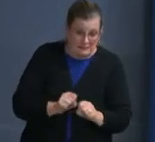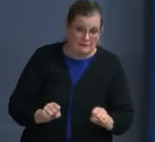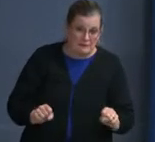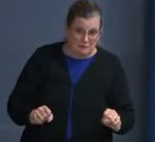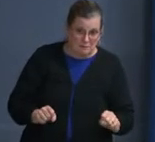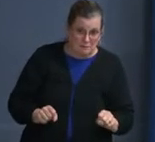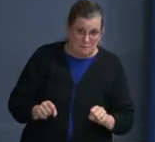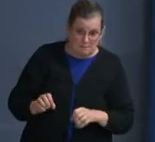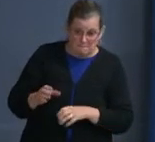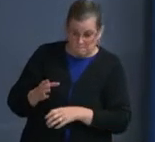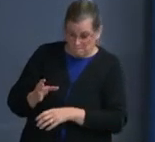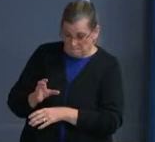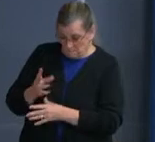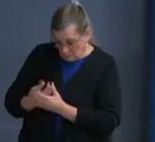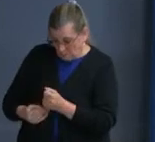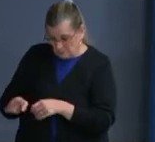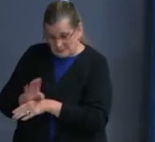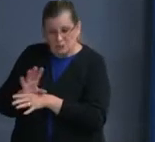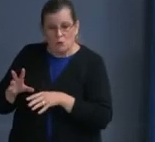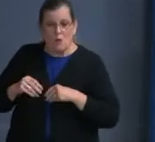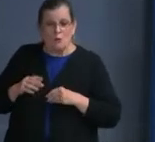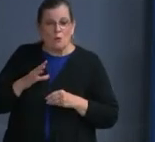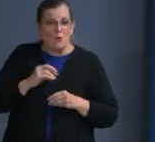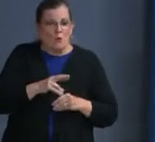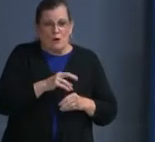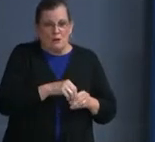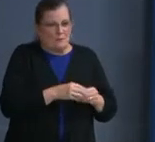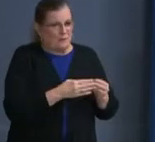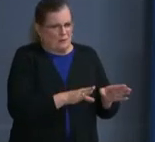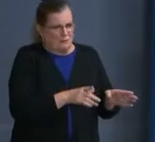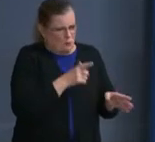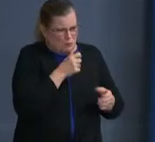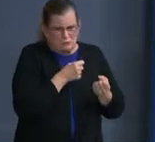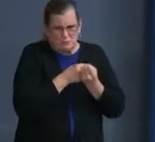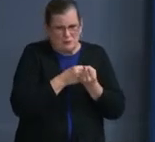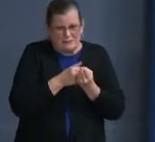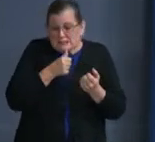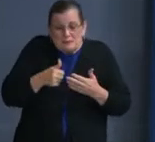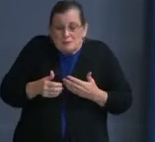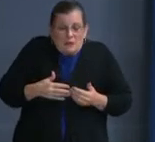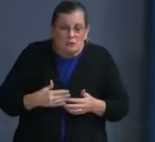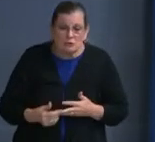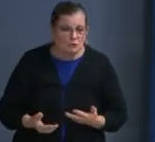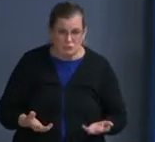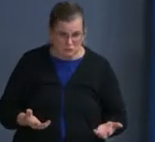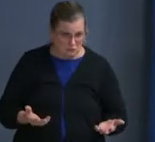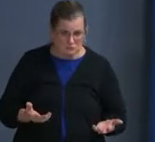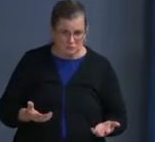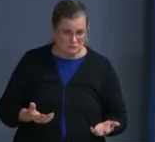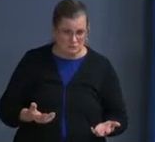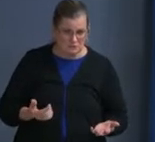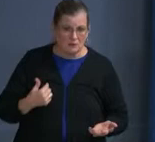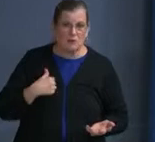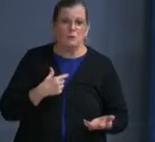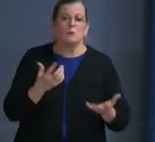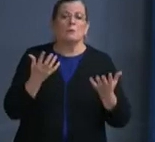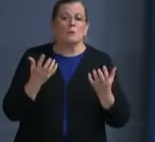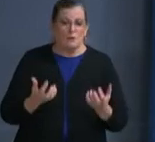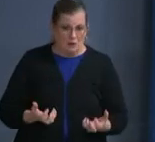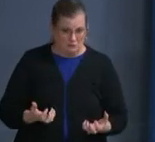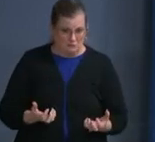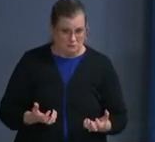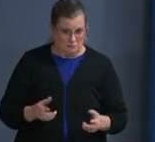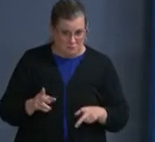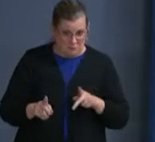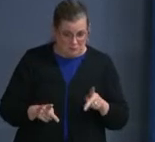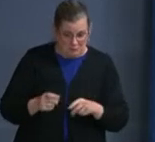business owners. So whose supporters they are matters not to us. We want the patrons to be